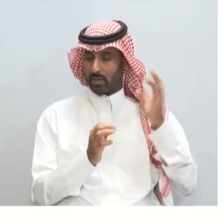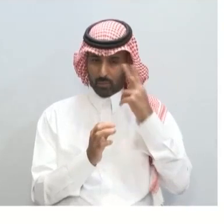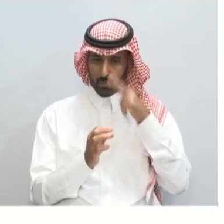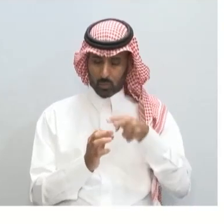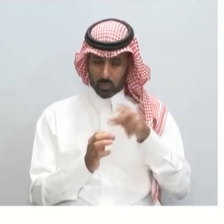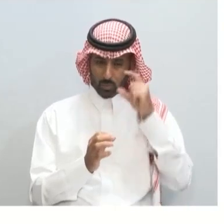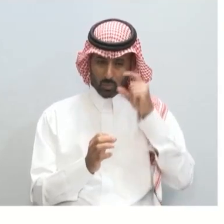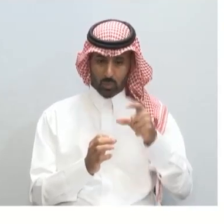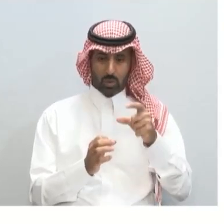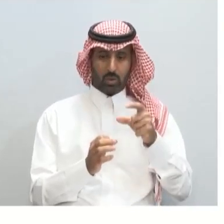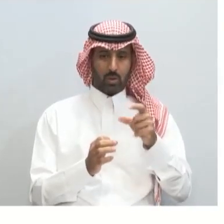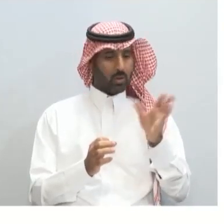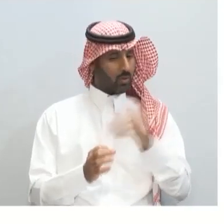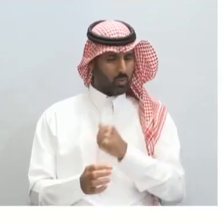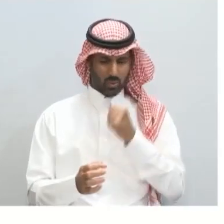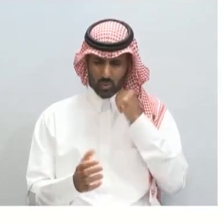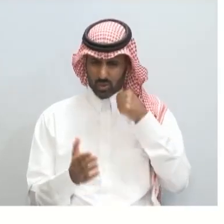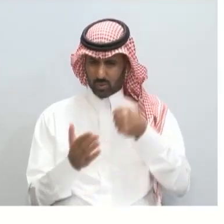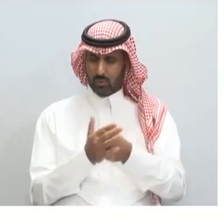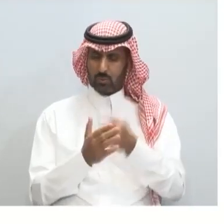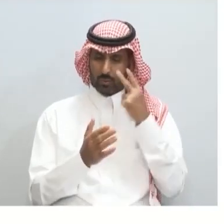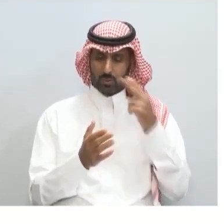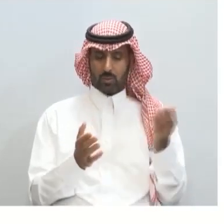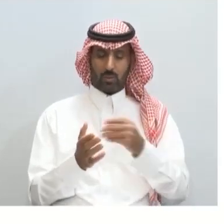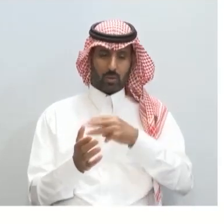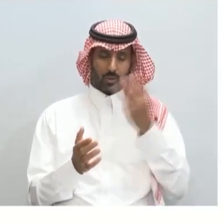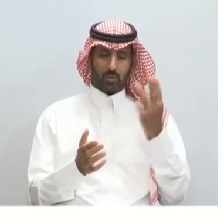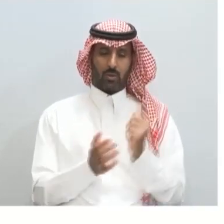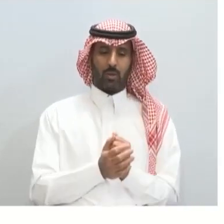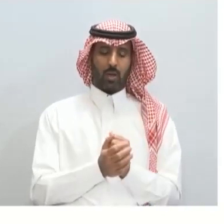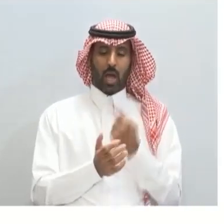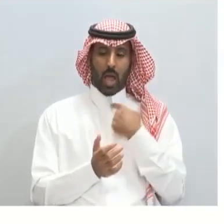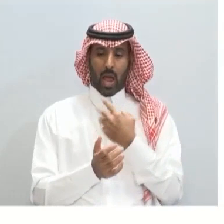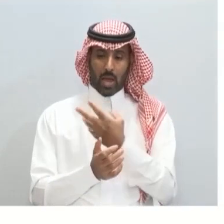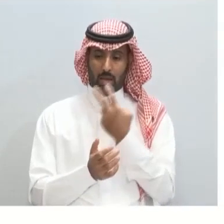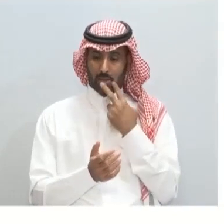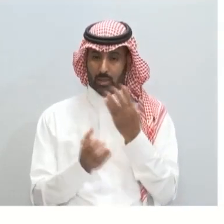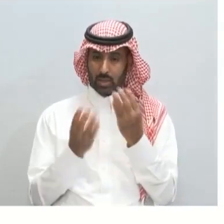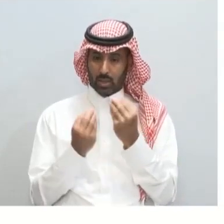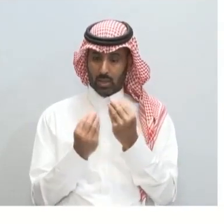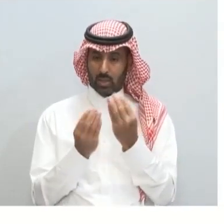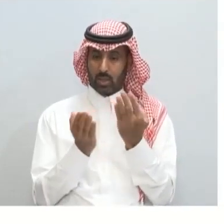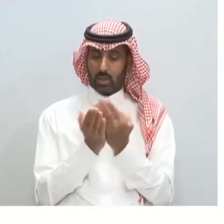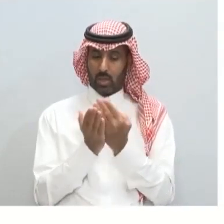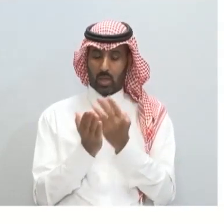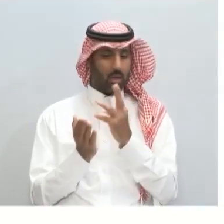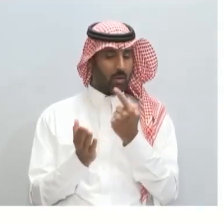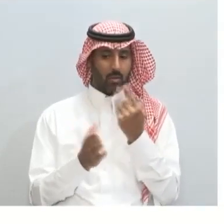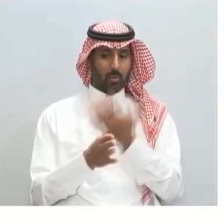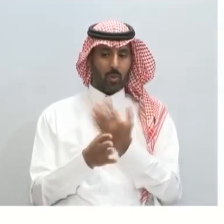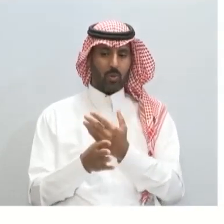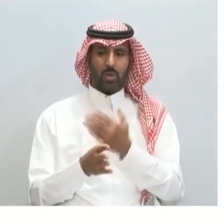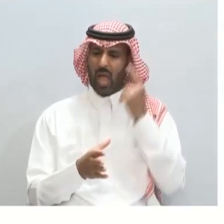y he wouldn't have had an accident very good number three I took the courses because I didn't know how